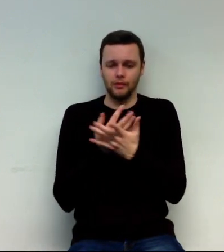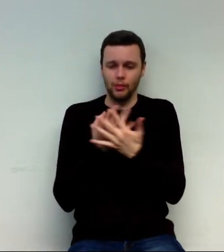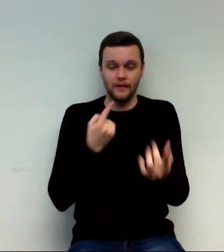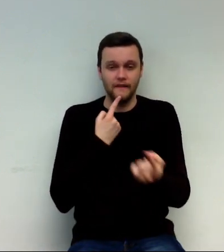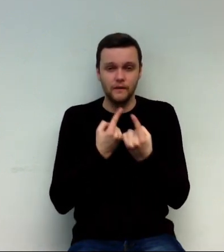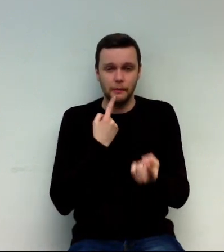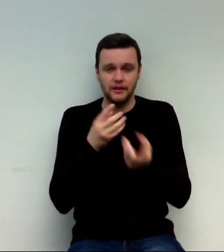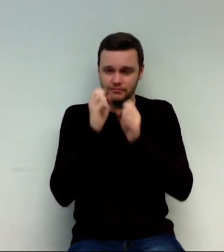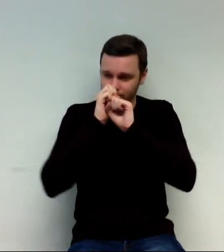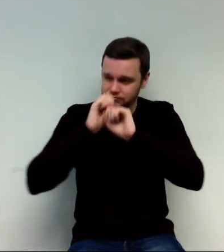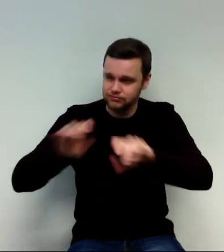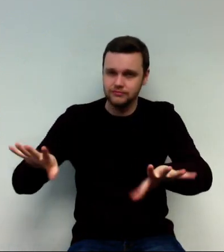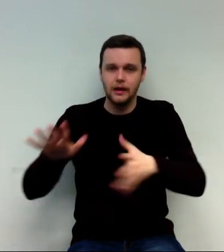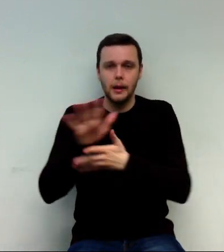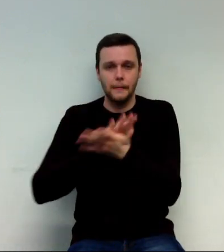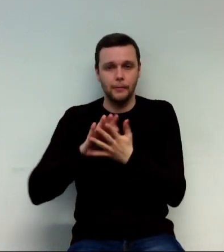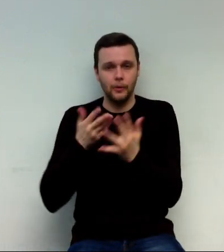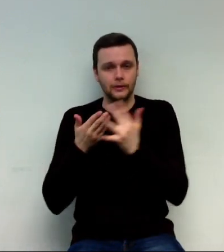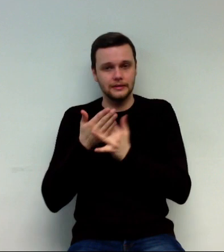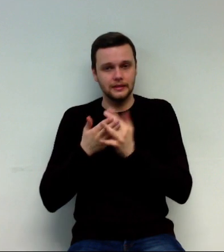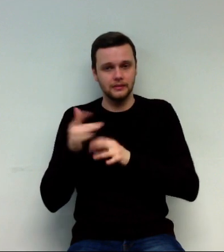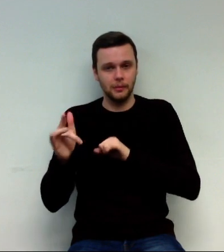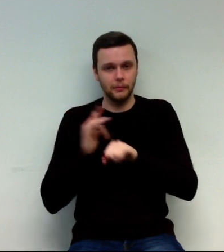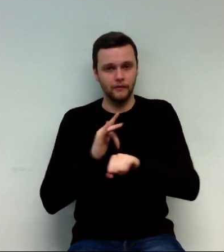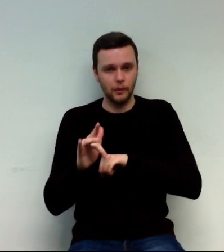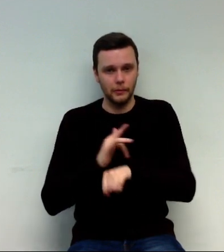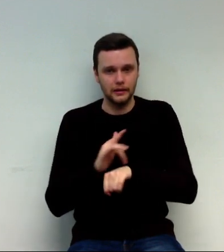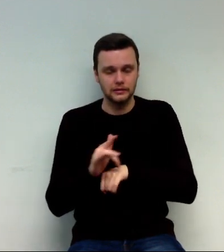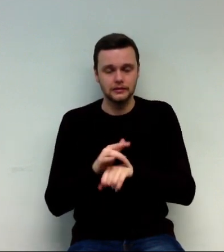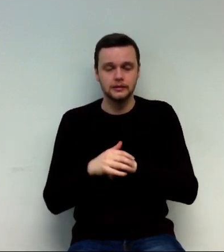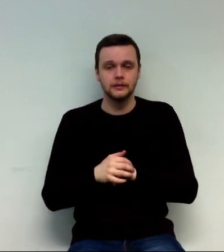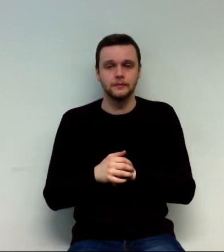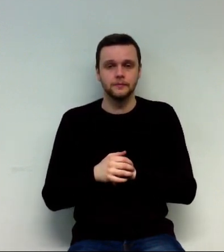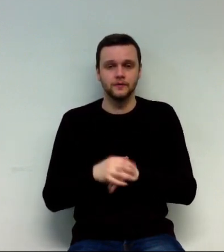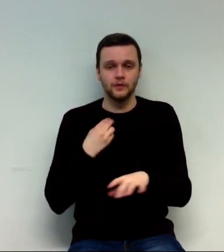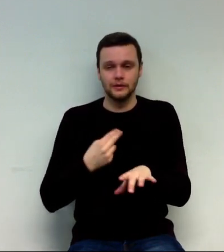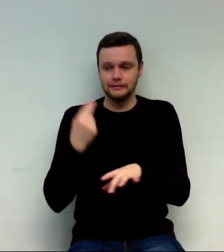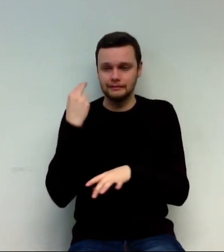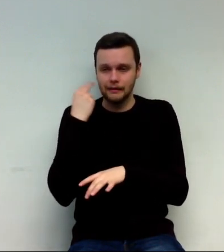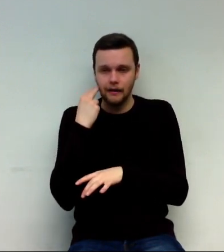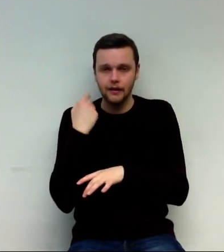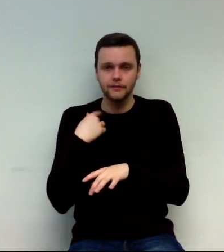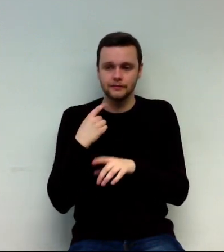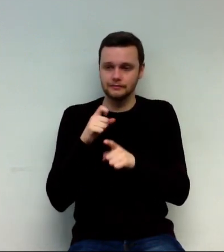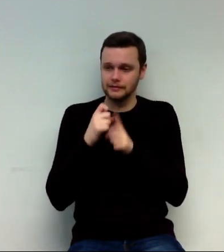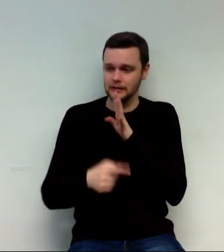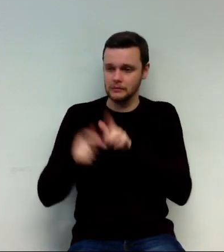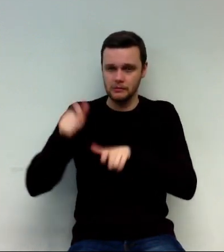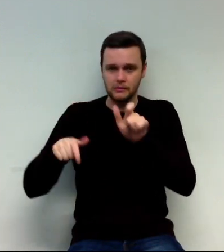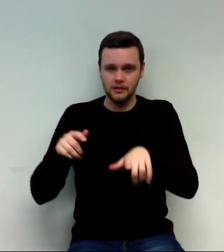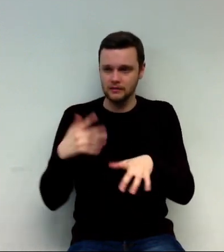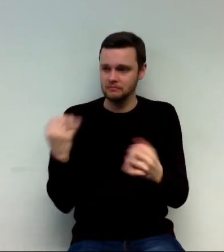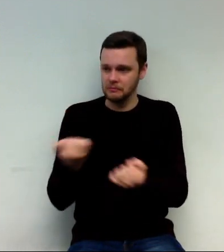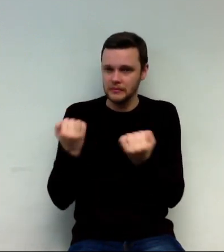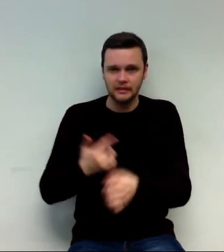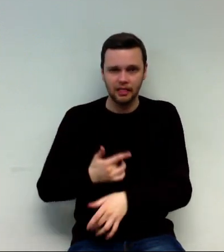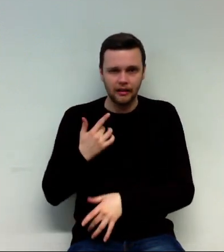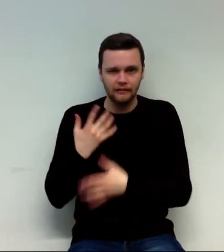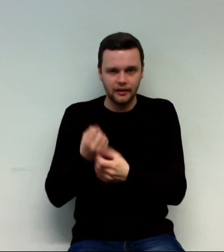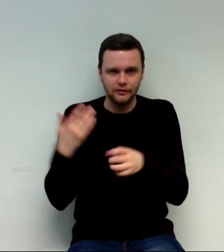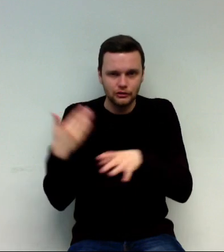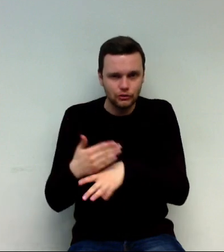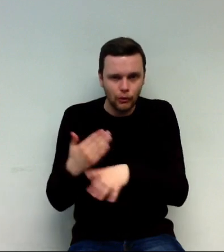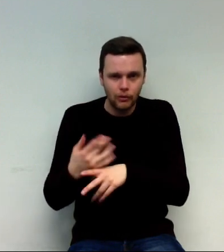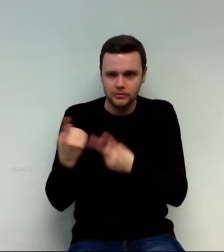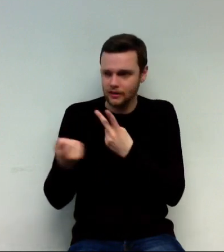information out about your accessible shows as early as possible. Deaf and disabled people have busy lives. They've got jobs, they've